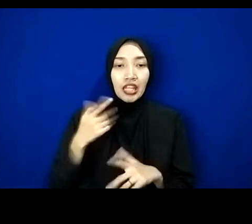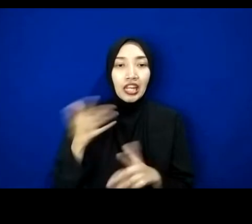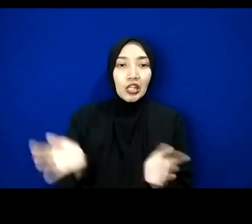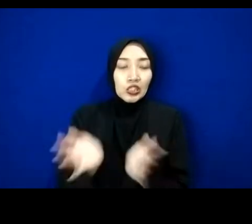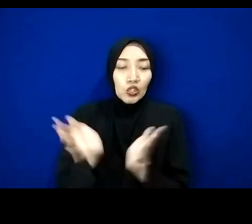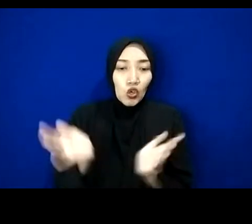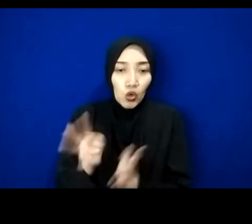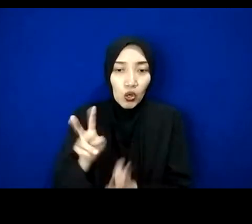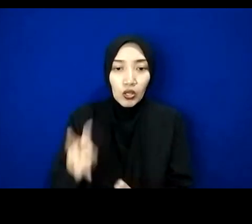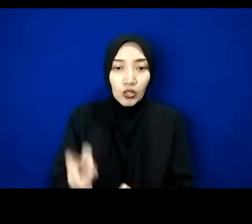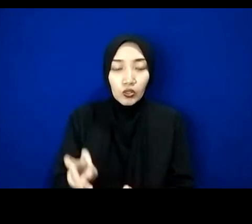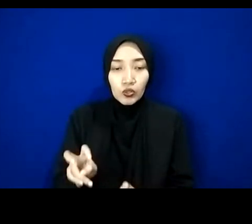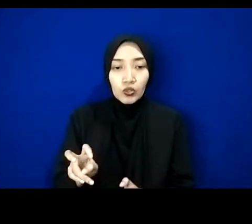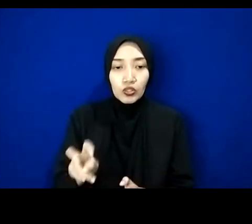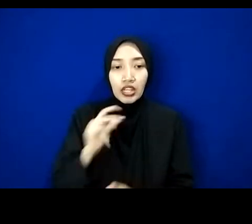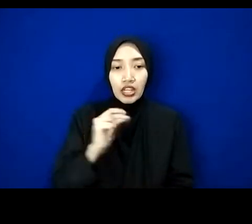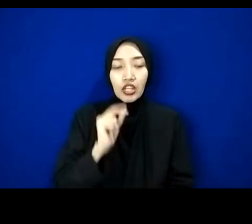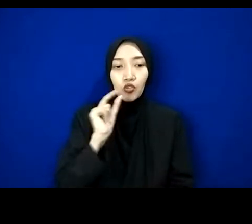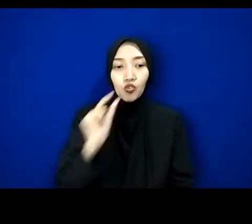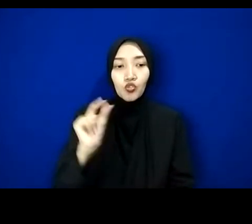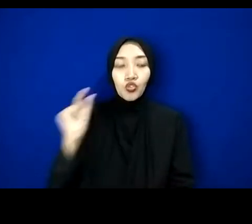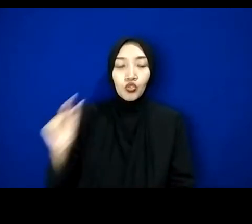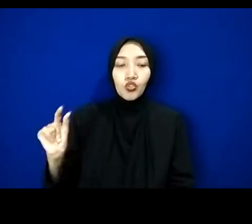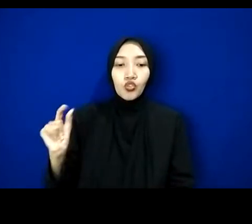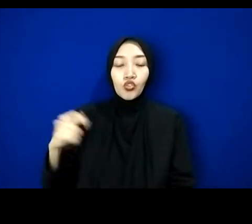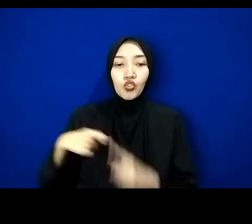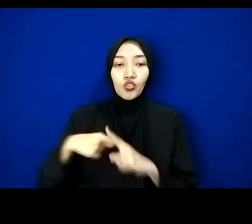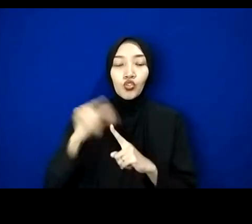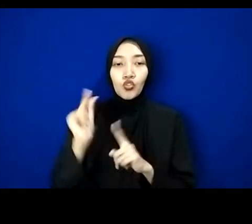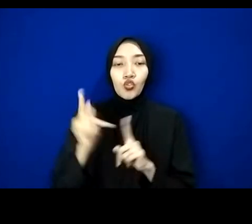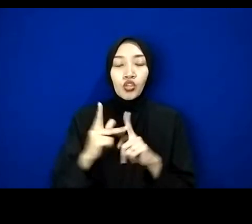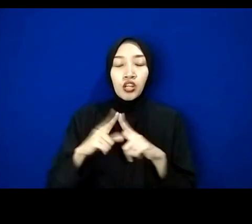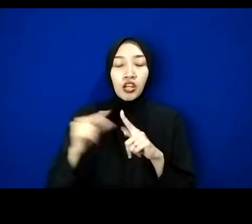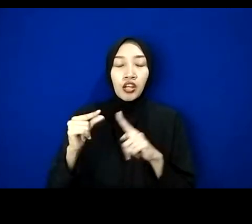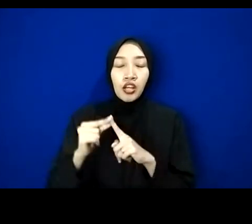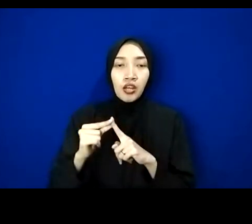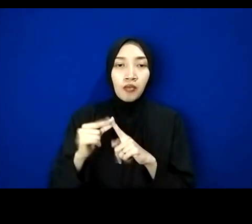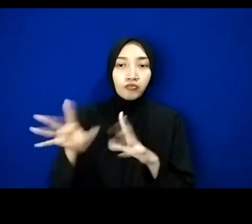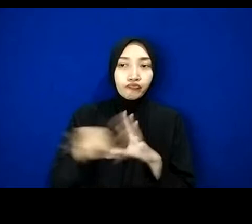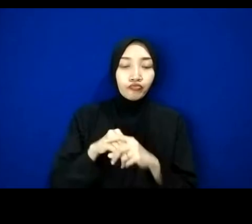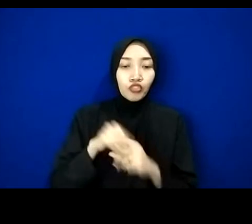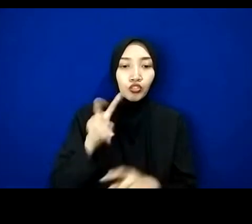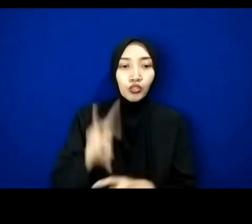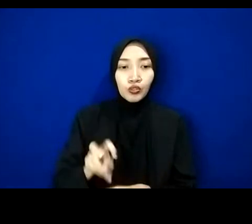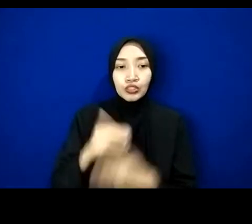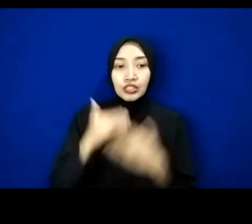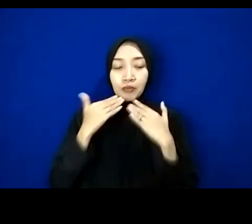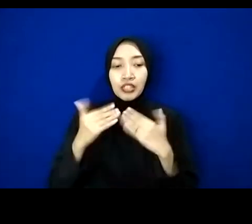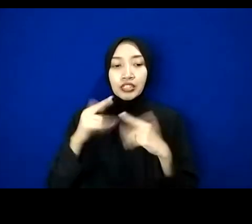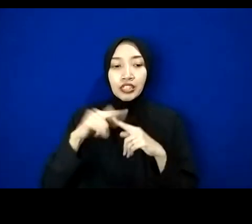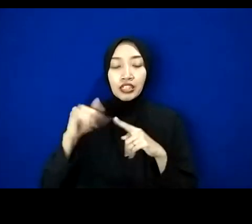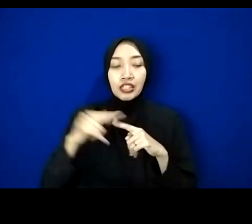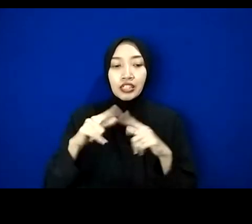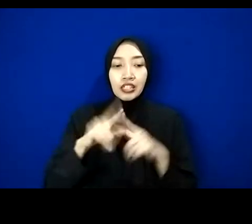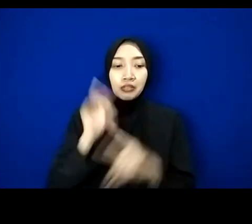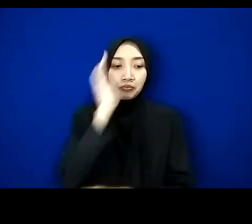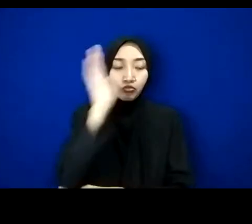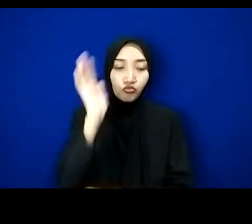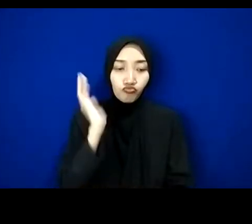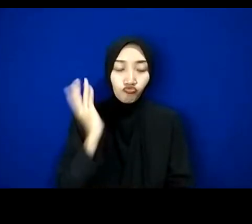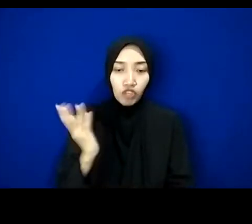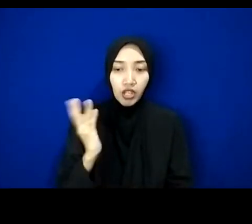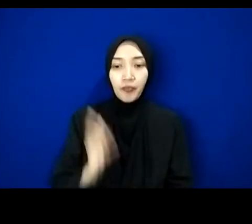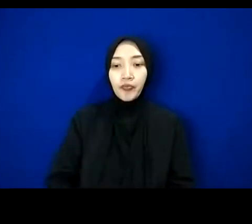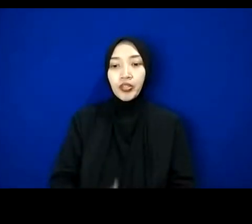Okay, thank you, Kak Tita, for your presentation. And for the participants who wants to